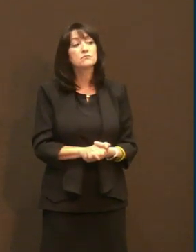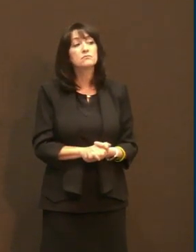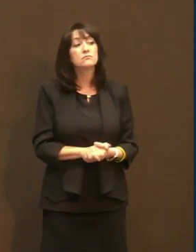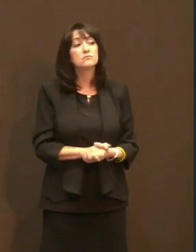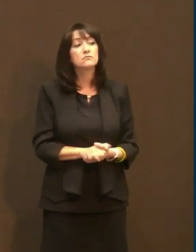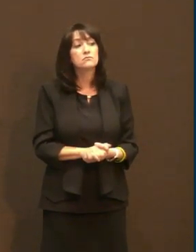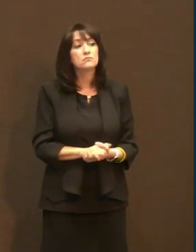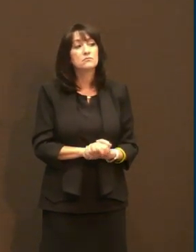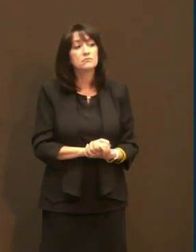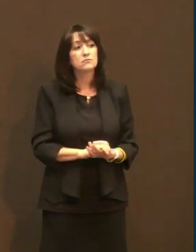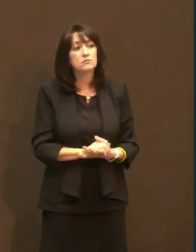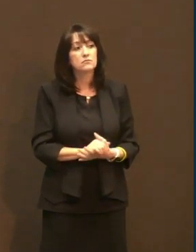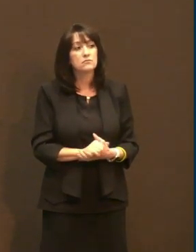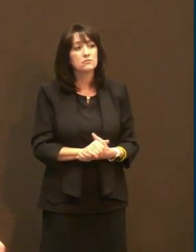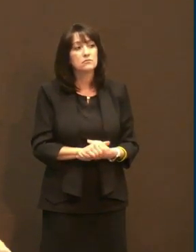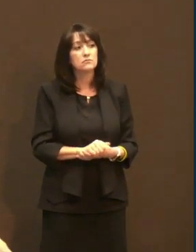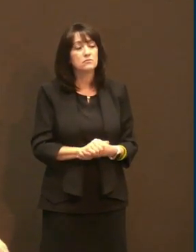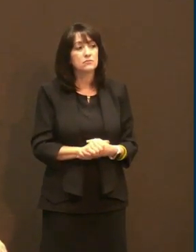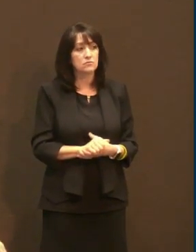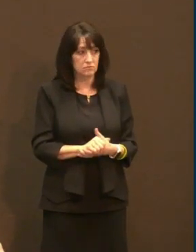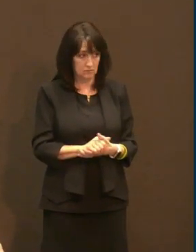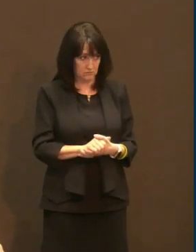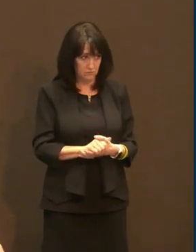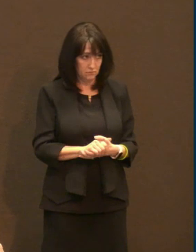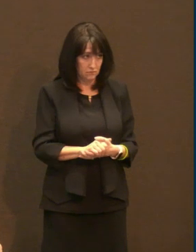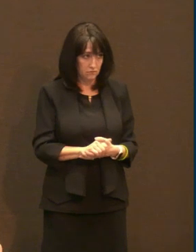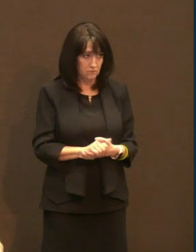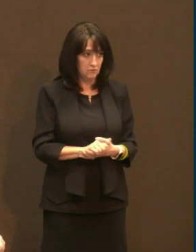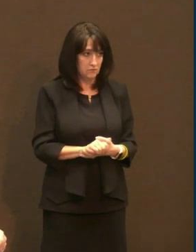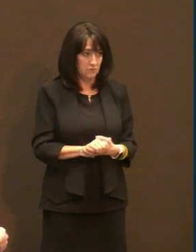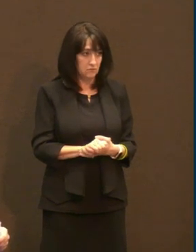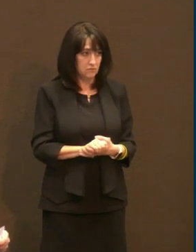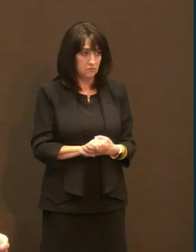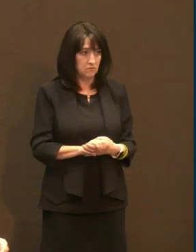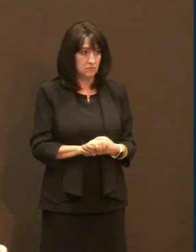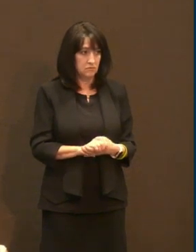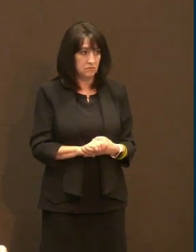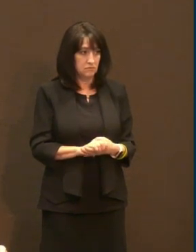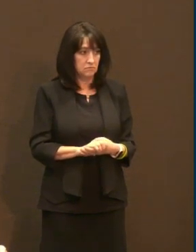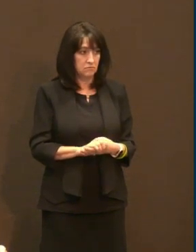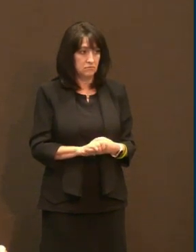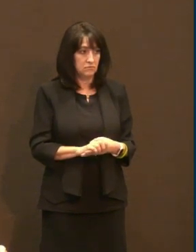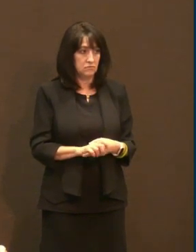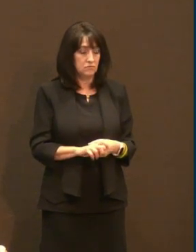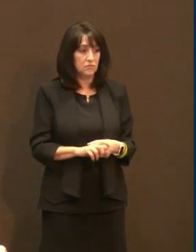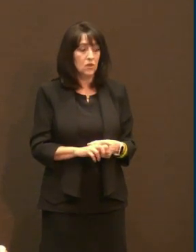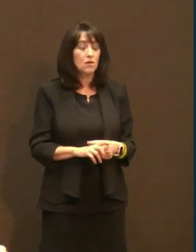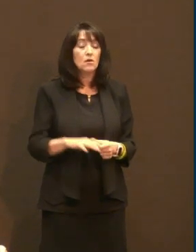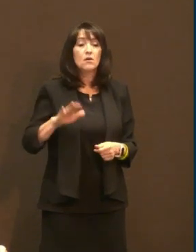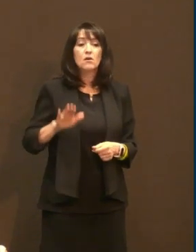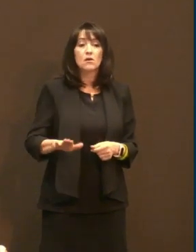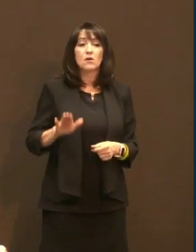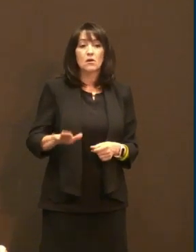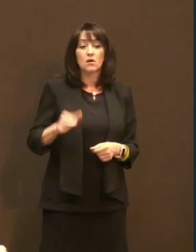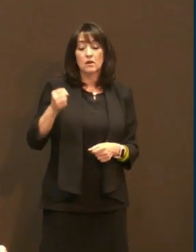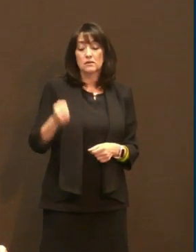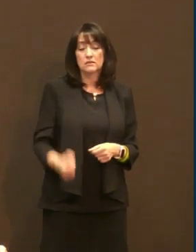what are we seeing in terms of hospitalizations in Sussex County over the past week on the heels of the big jump in positive cases?